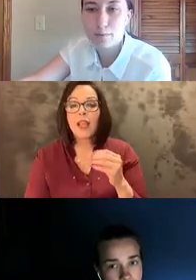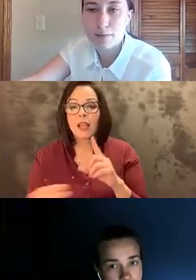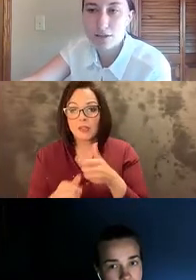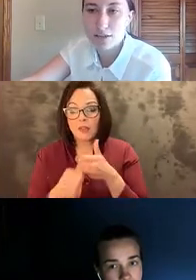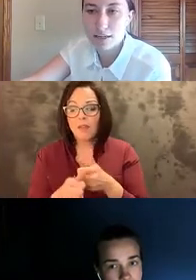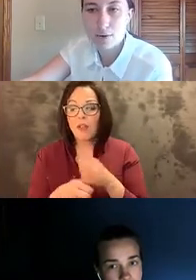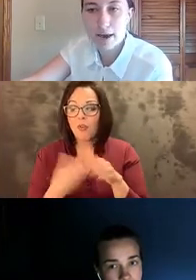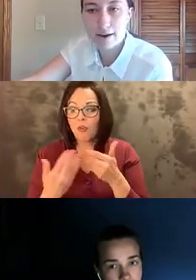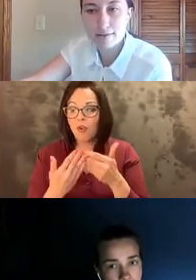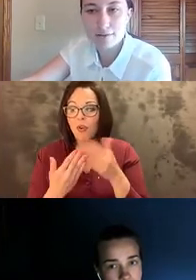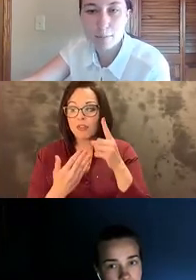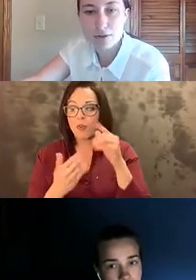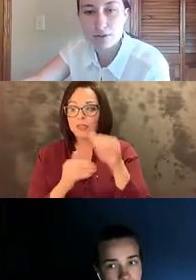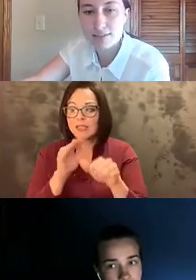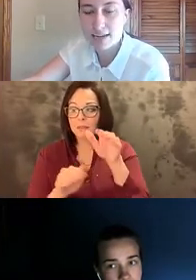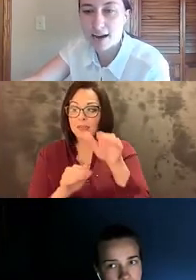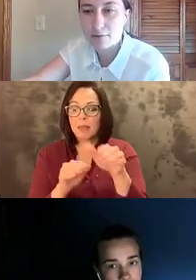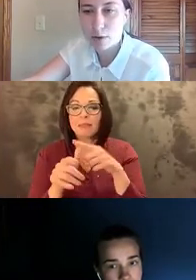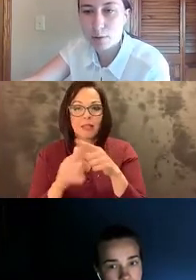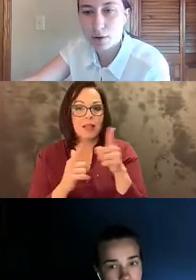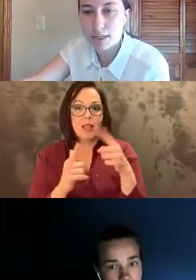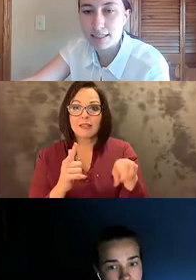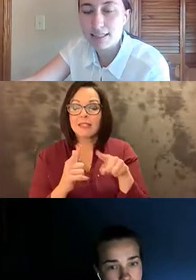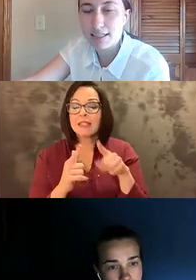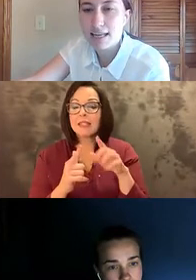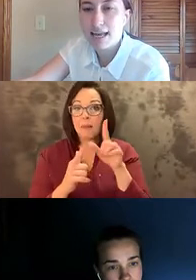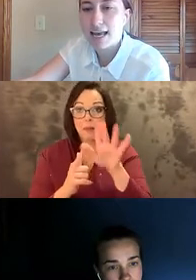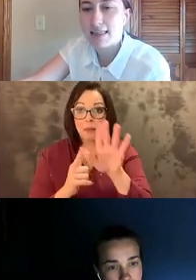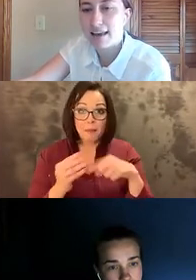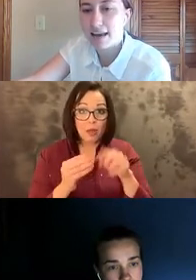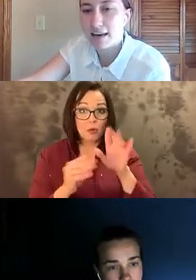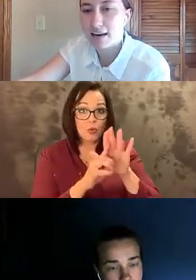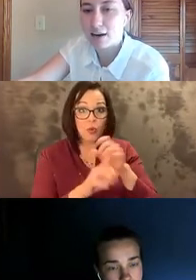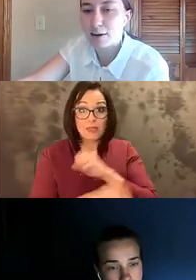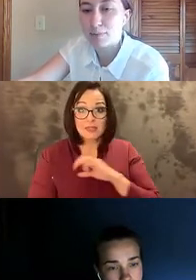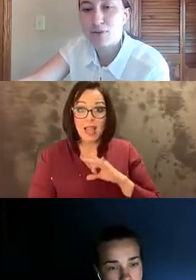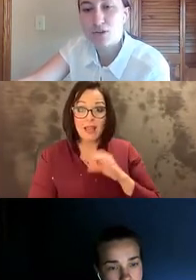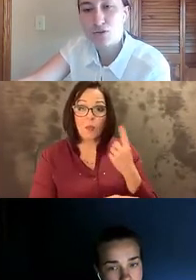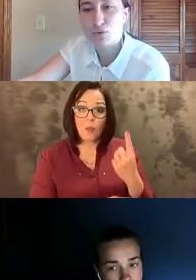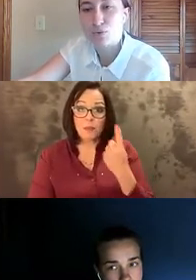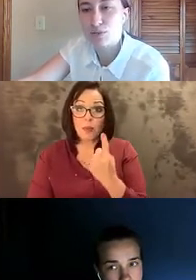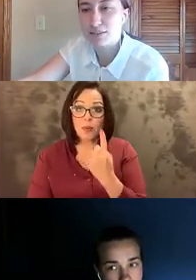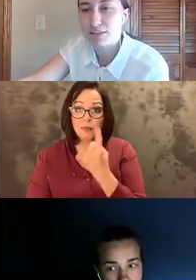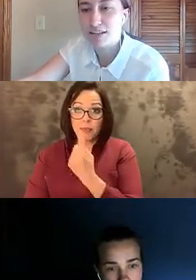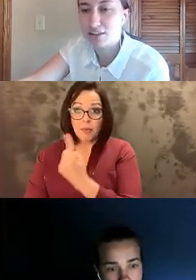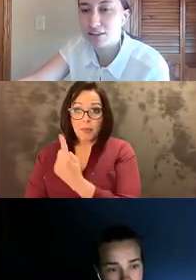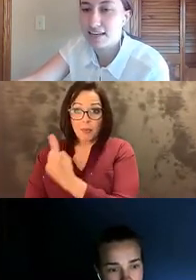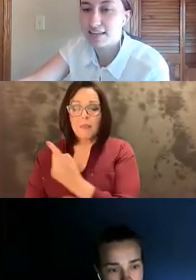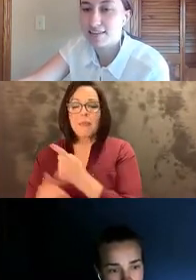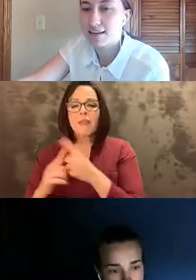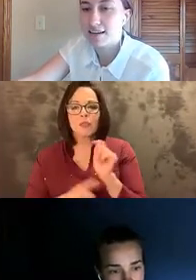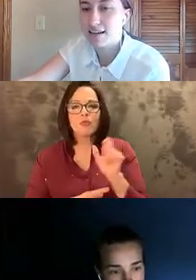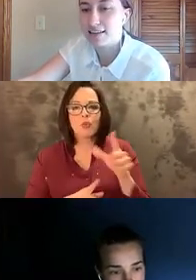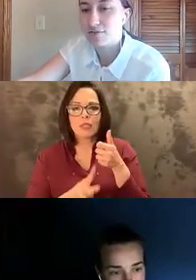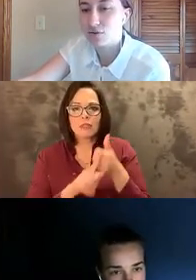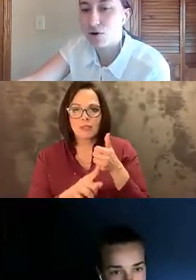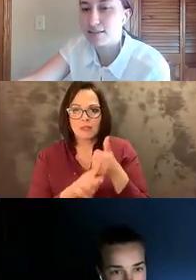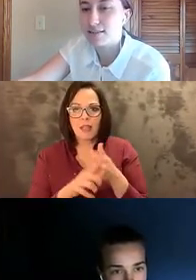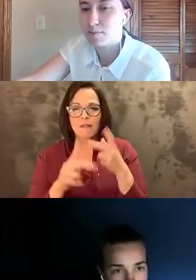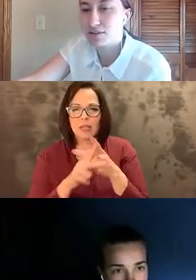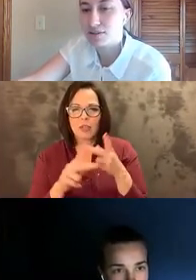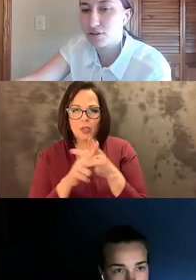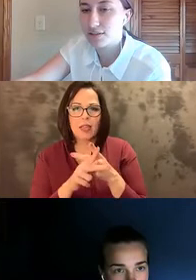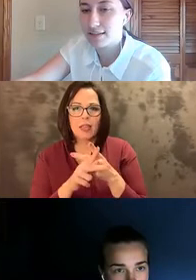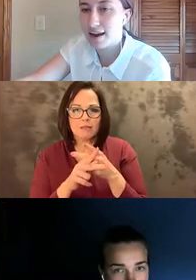all the information that you have about your staff one by one. And then the tool will calculate and give you